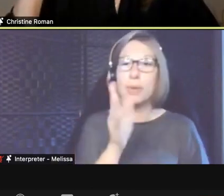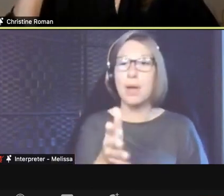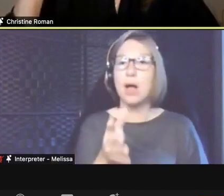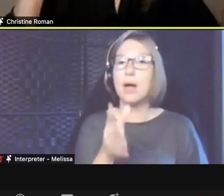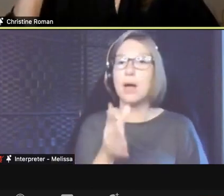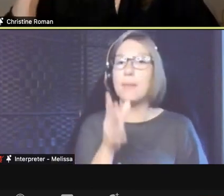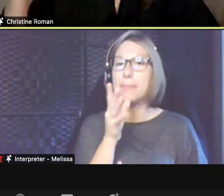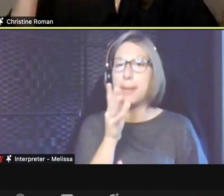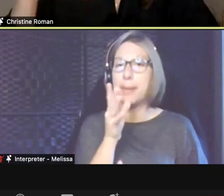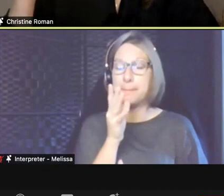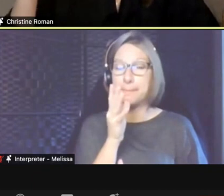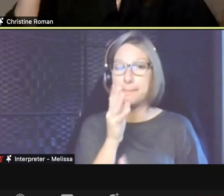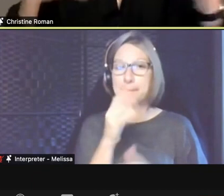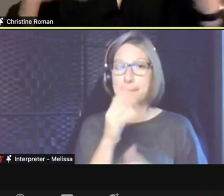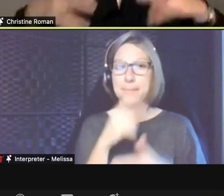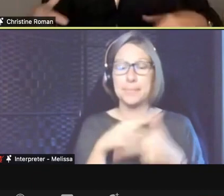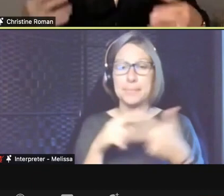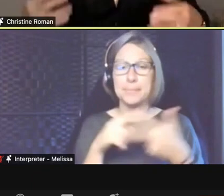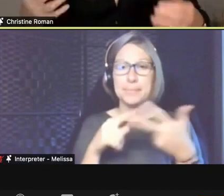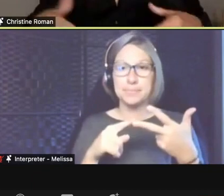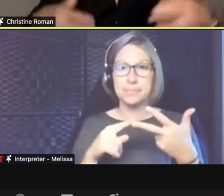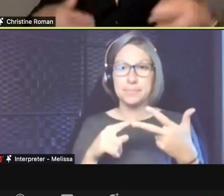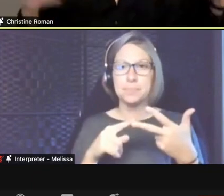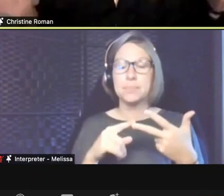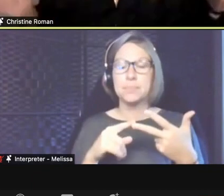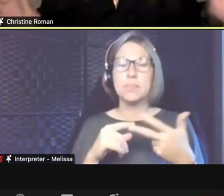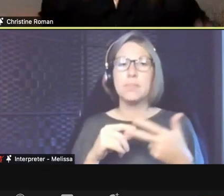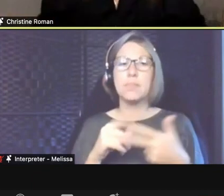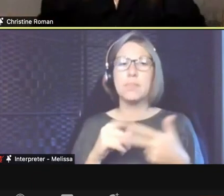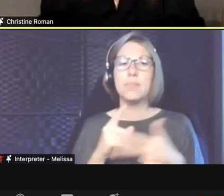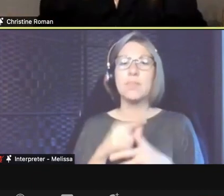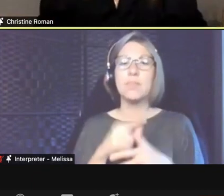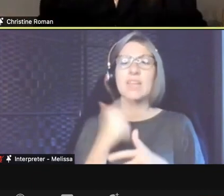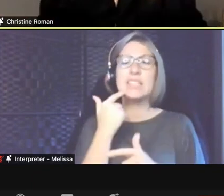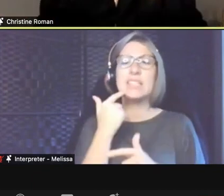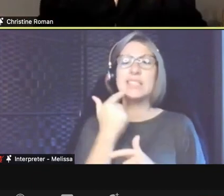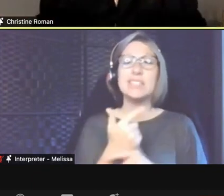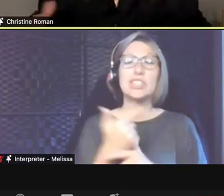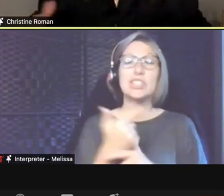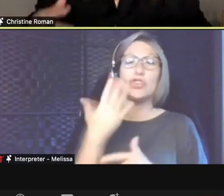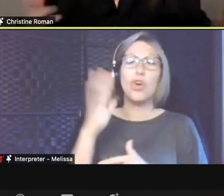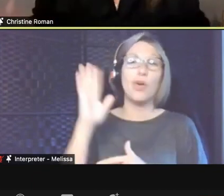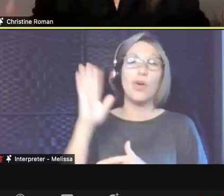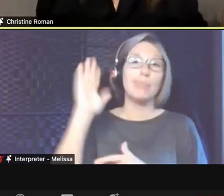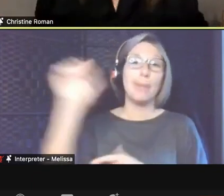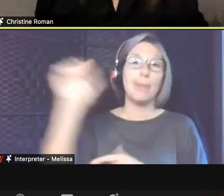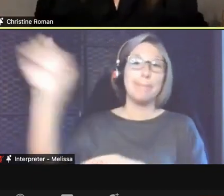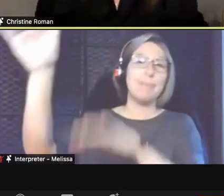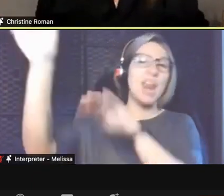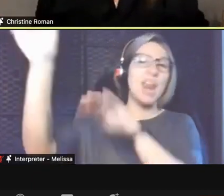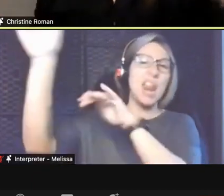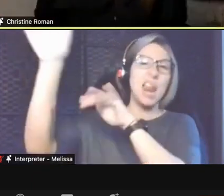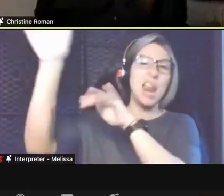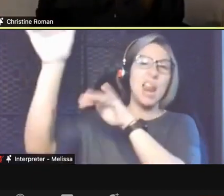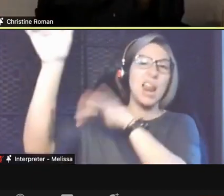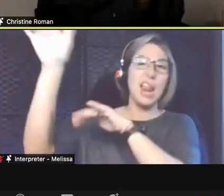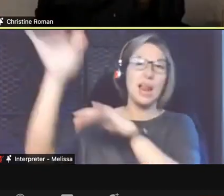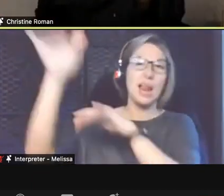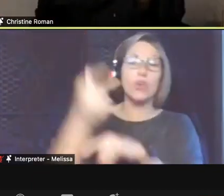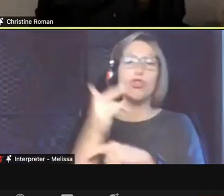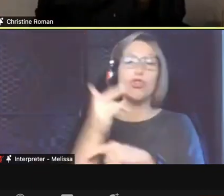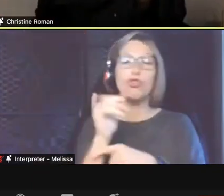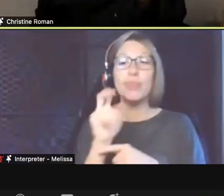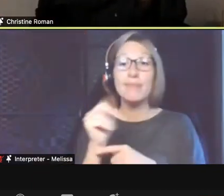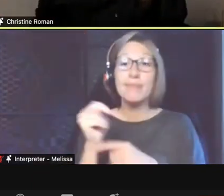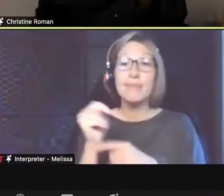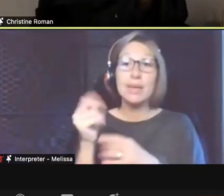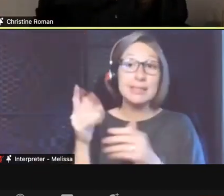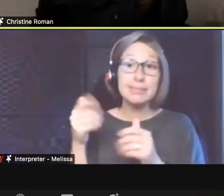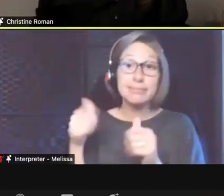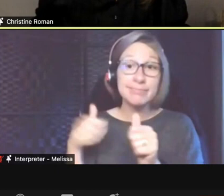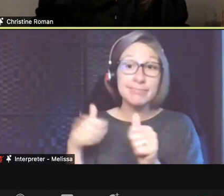And his sister she's already taken off. Griffin tried to follow her for a bit. She's